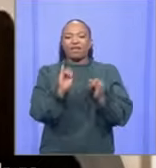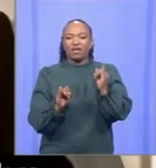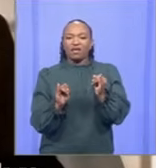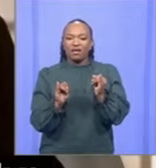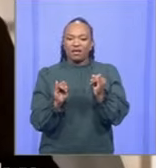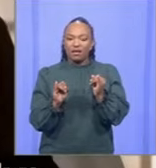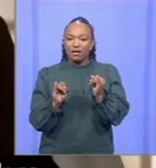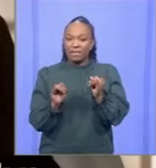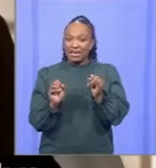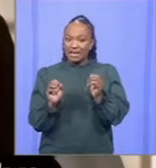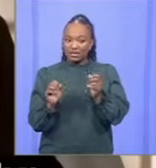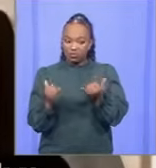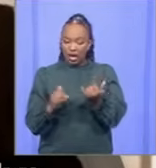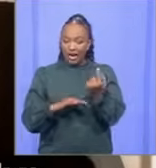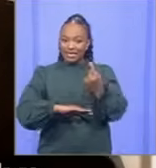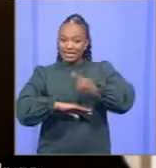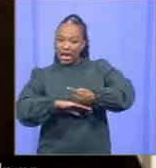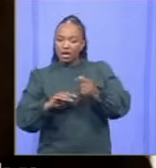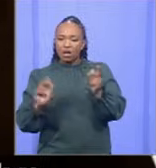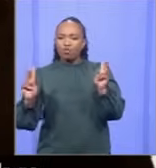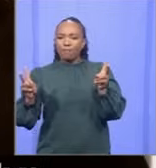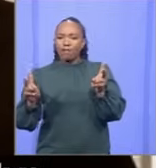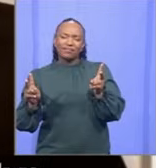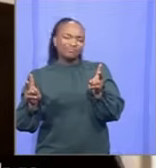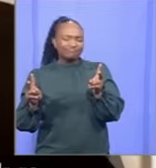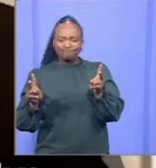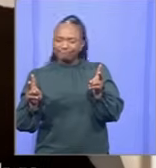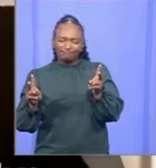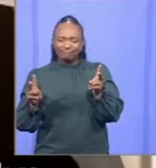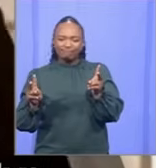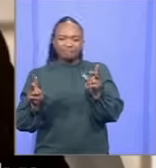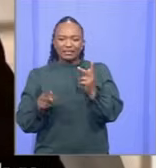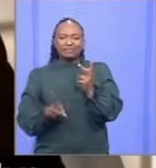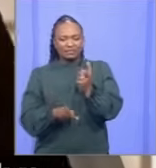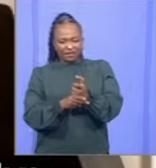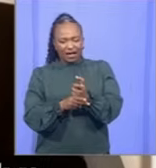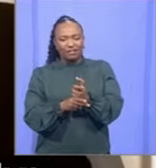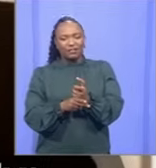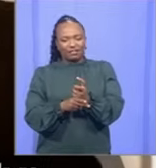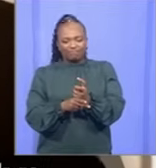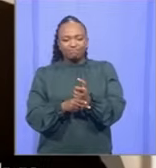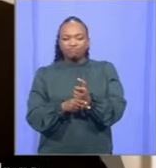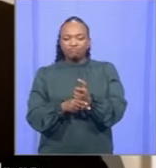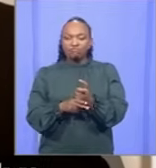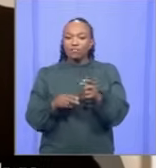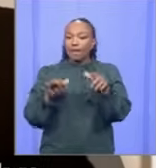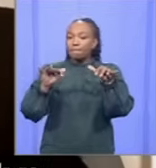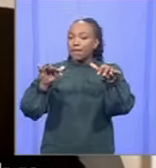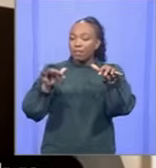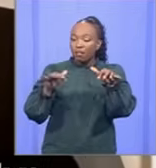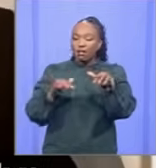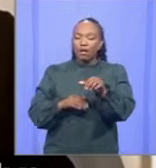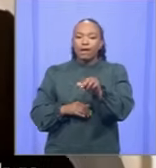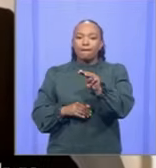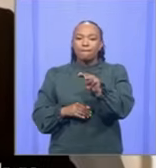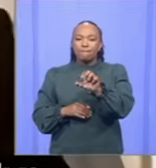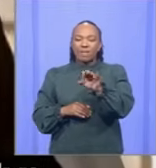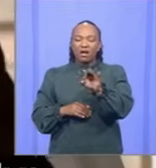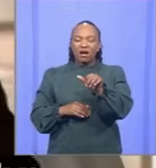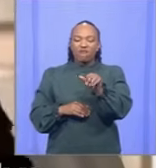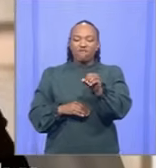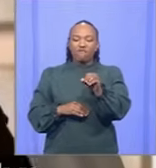a normal day. It's a difficult day for us as the people of Rafo, people of the West Rand, people